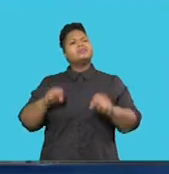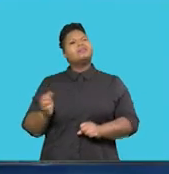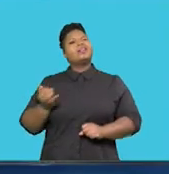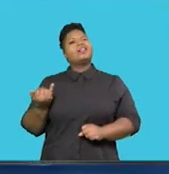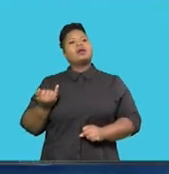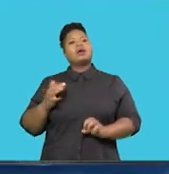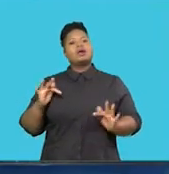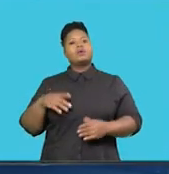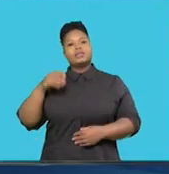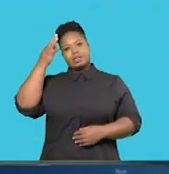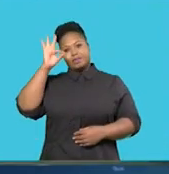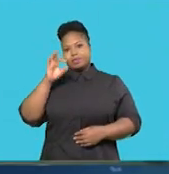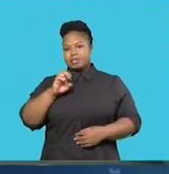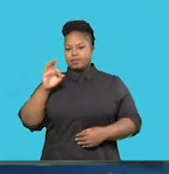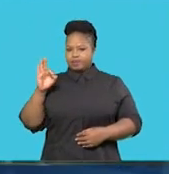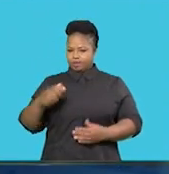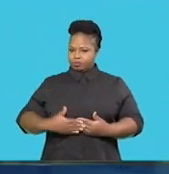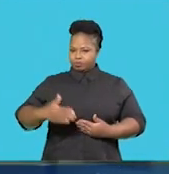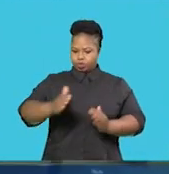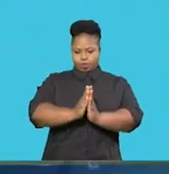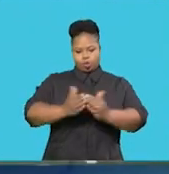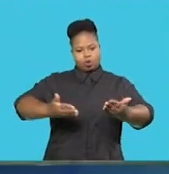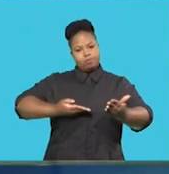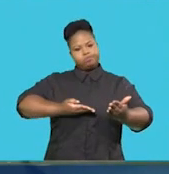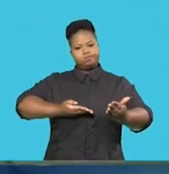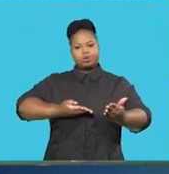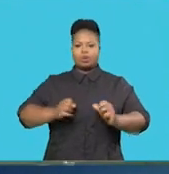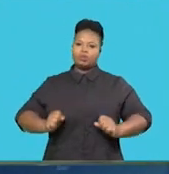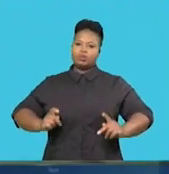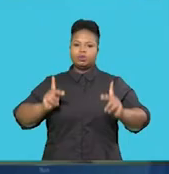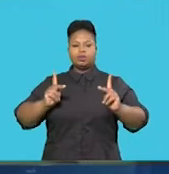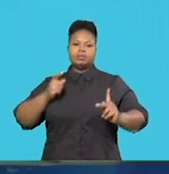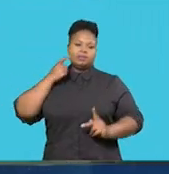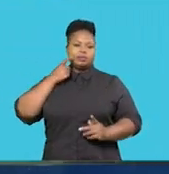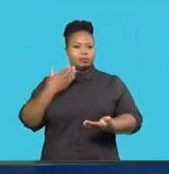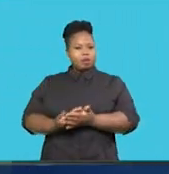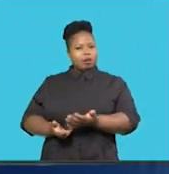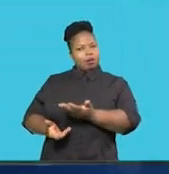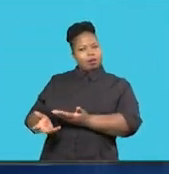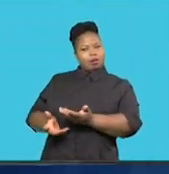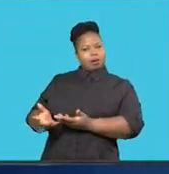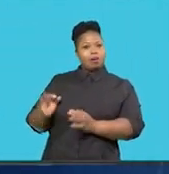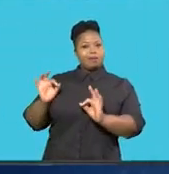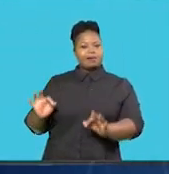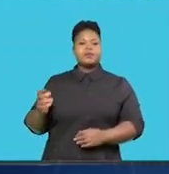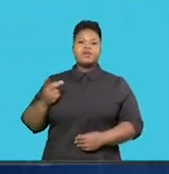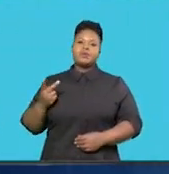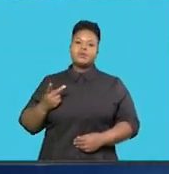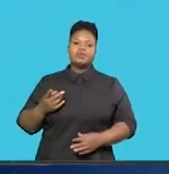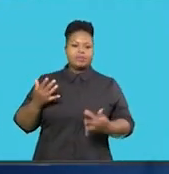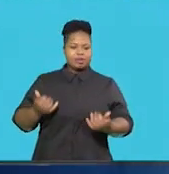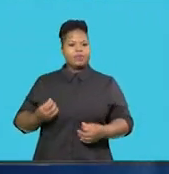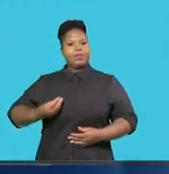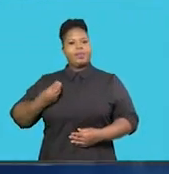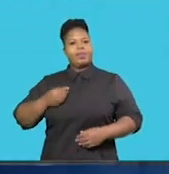look like under an EFF government, then you've got a booklet in your hand, then you've got an opportunity to engage with the manifesto. And also, more than anything,